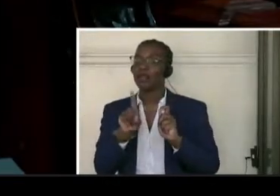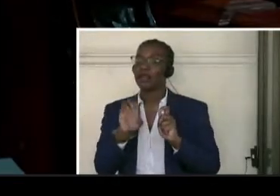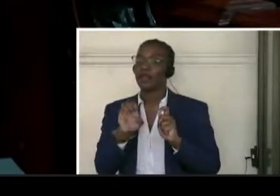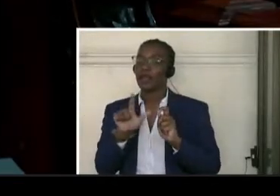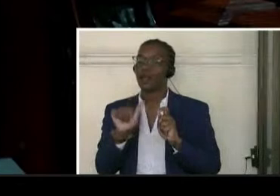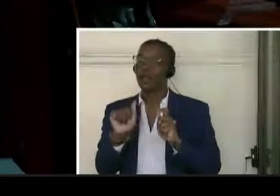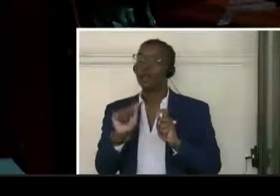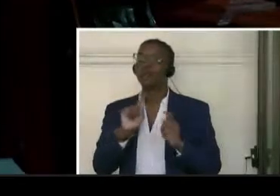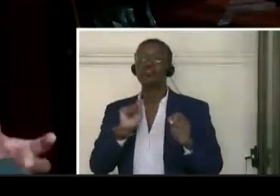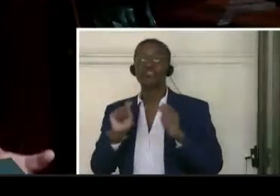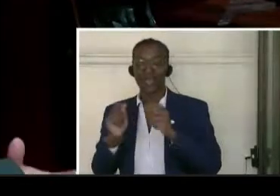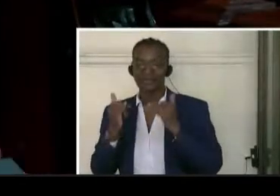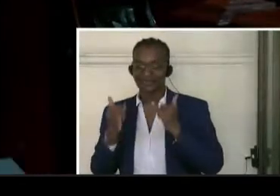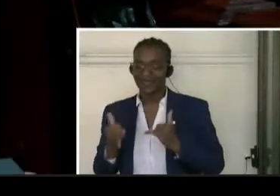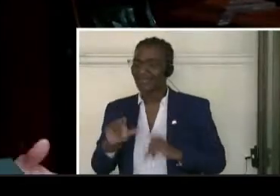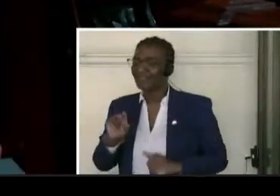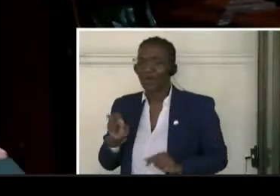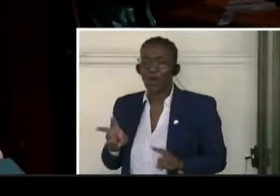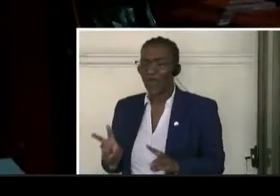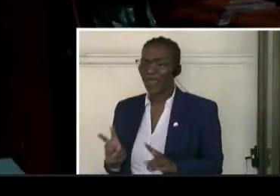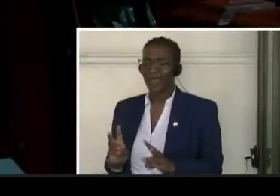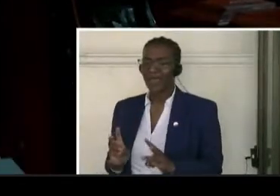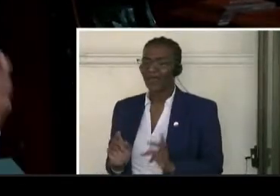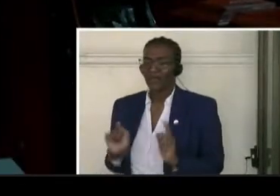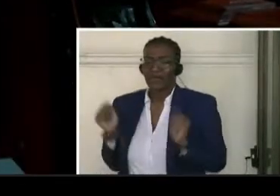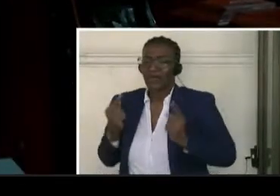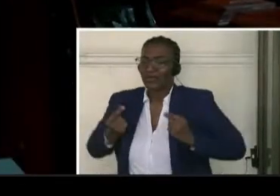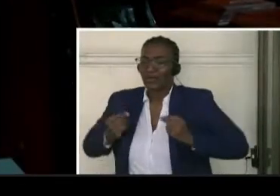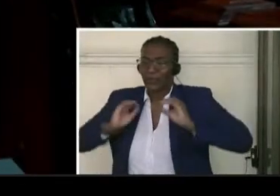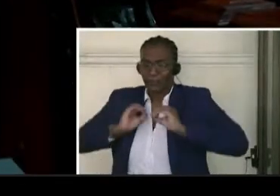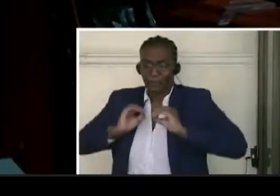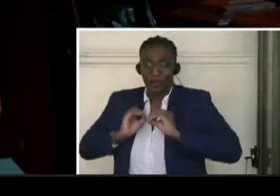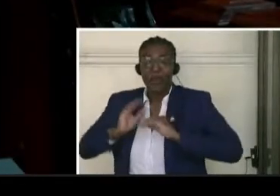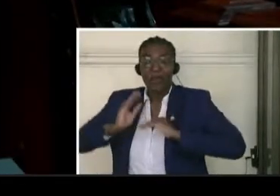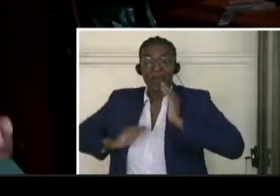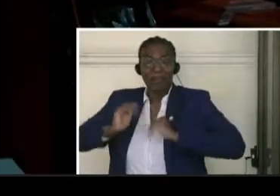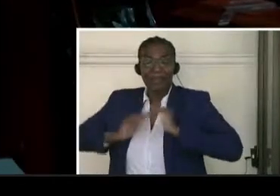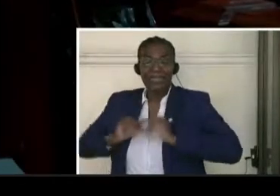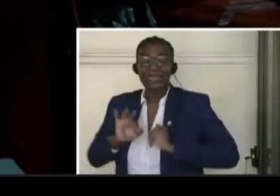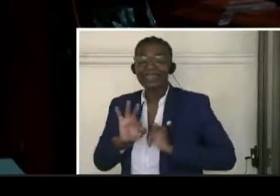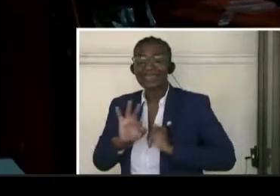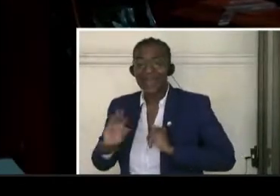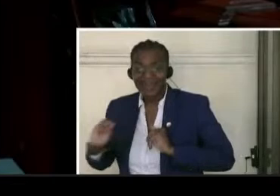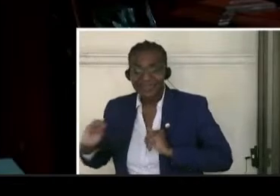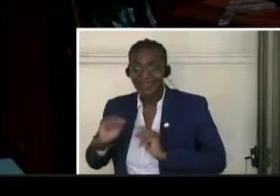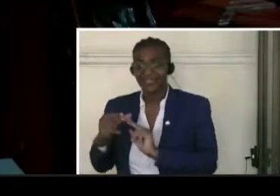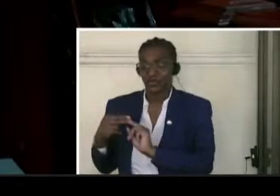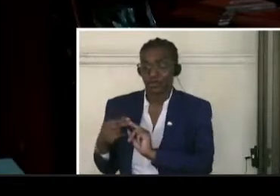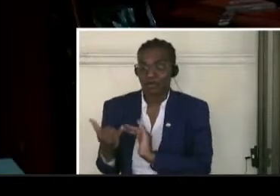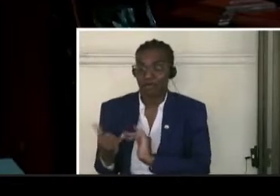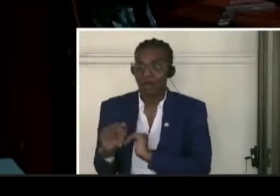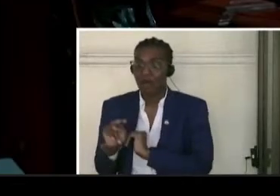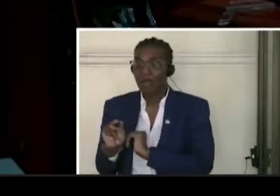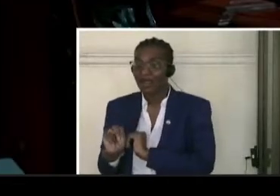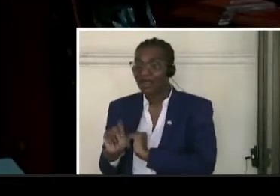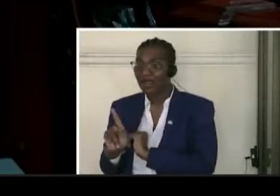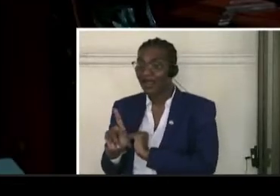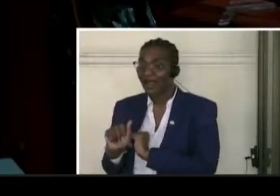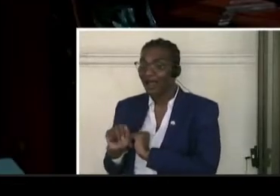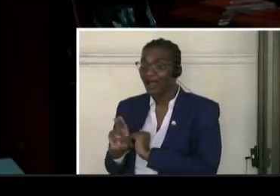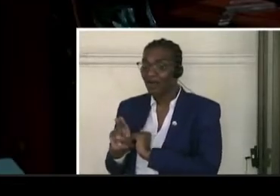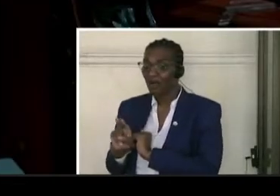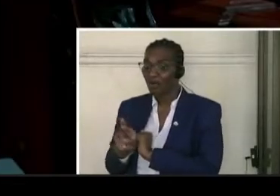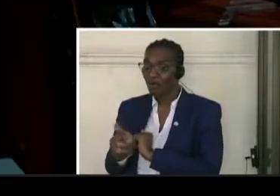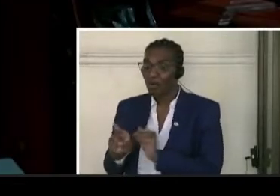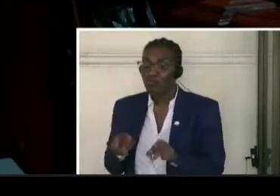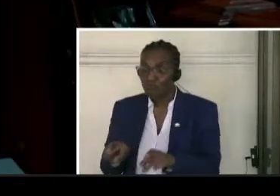them. There is no way that you can say we are not doing anything. We are saying we are building about 300 units in Nkanku Road. And it's